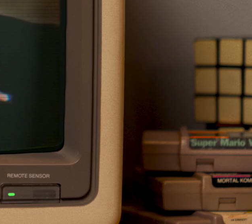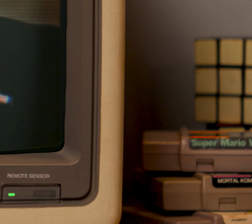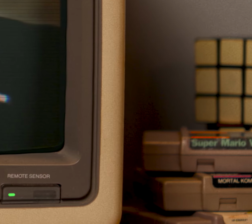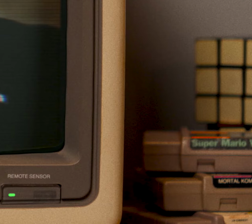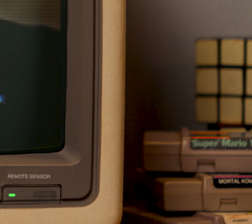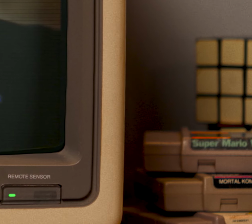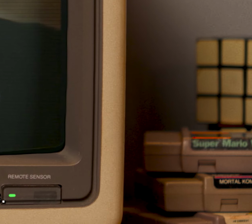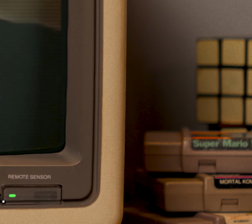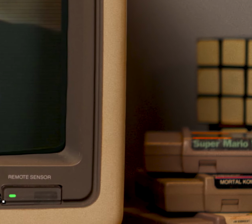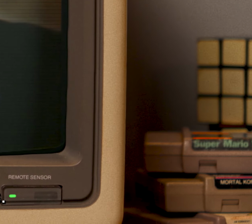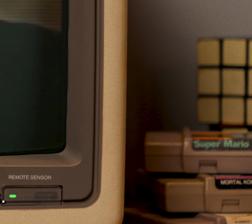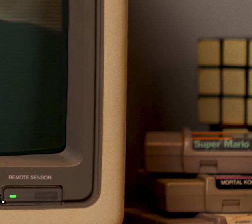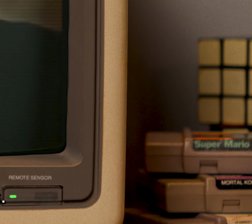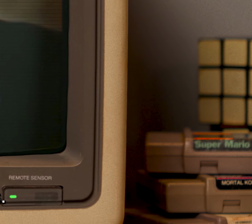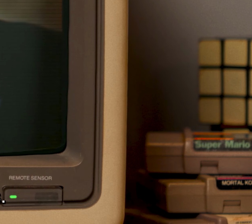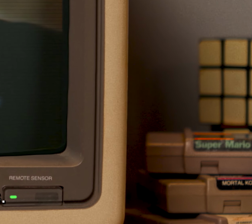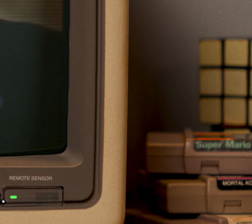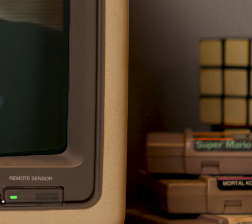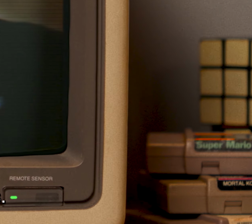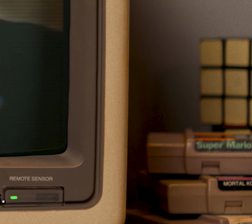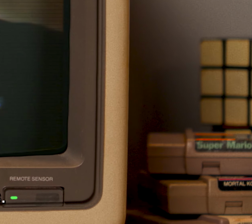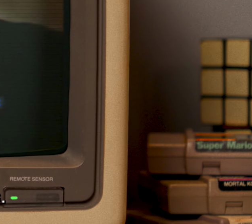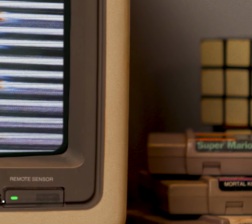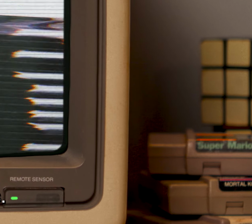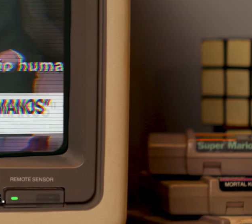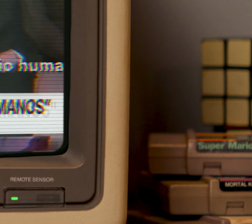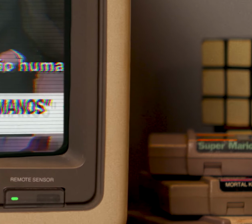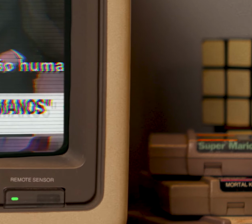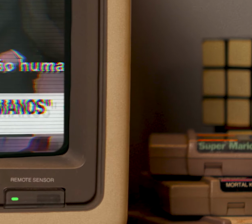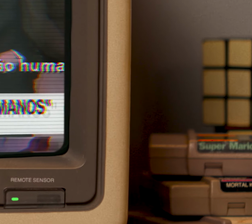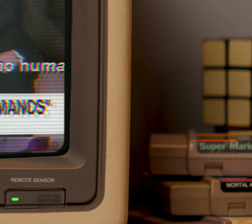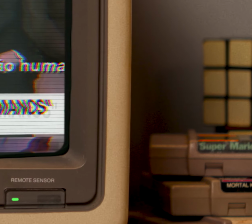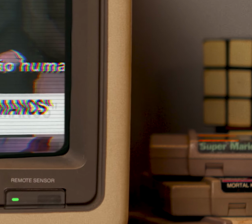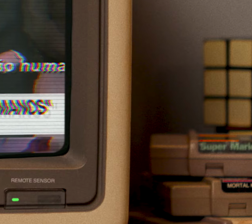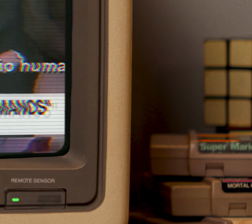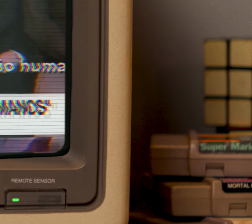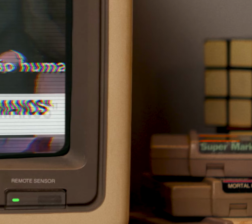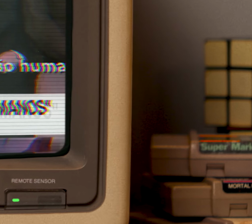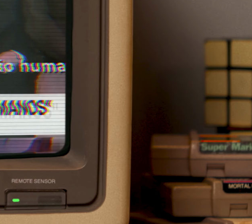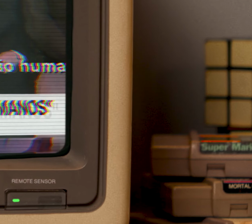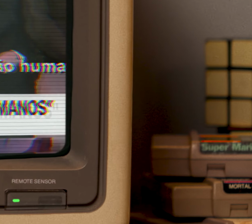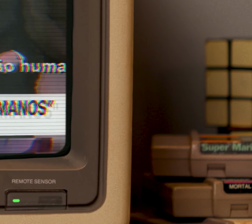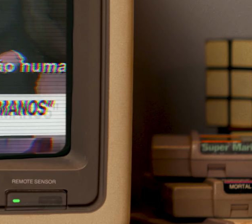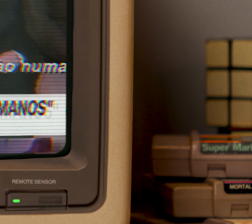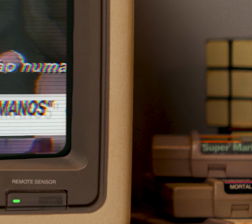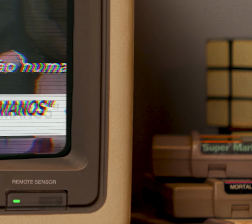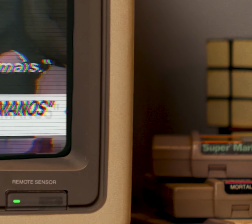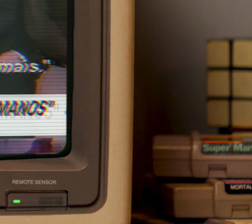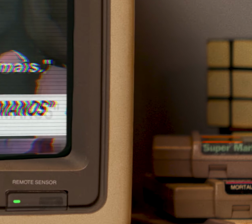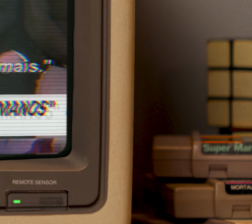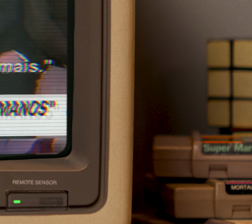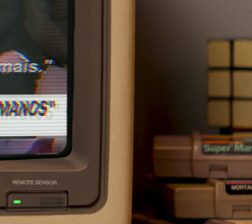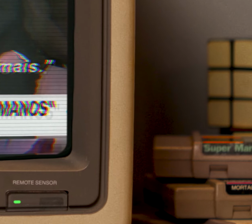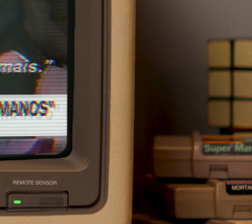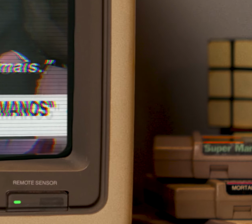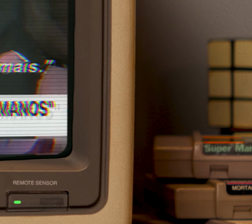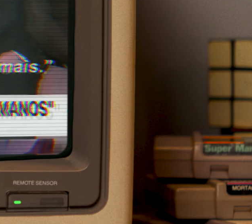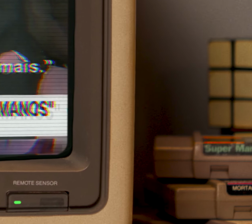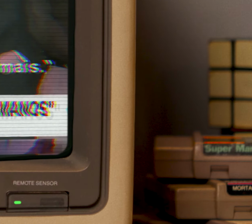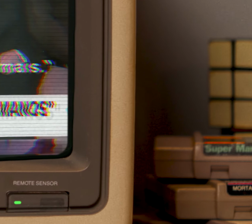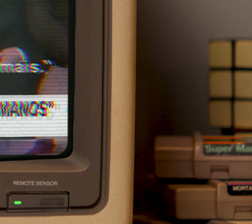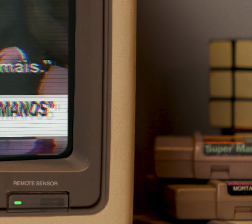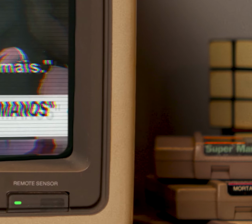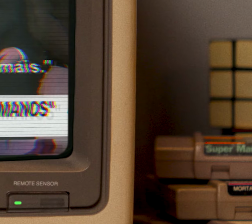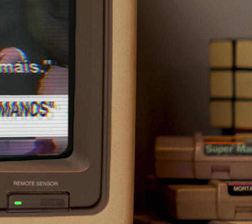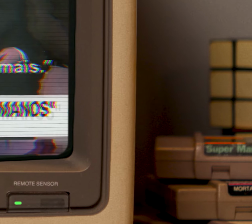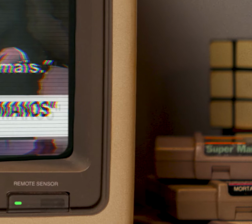us, or you are with the terrorists. The Democrats say, please don't call them animals, they're humans. I said, no, they're not